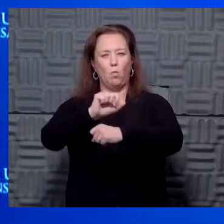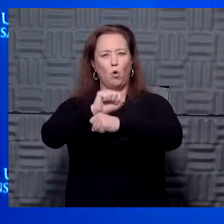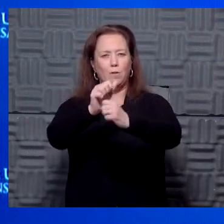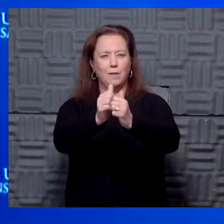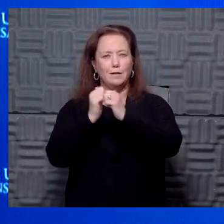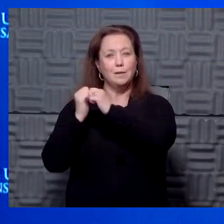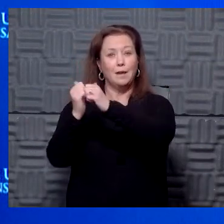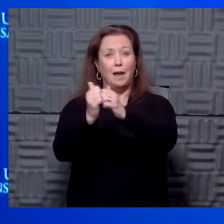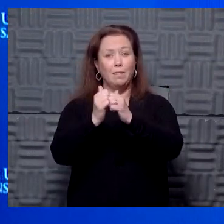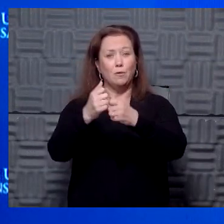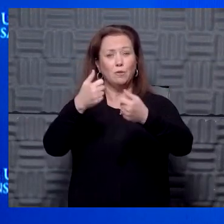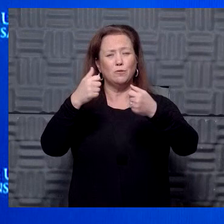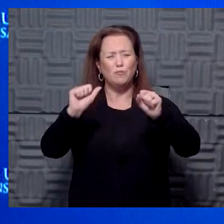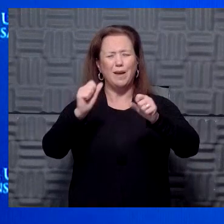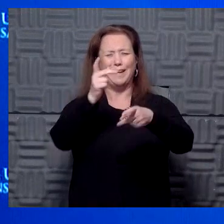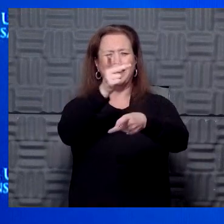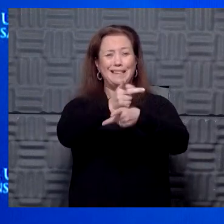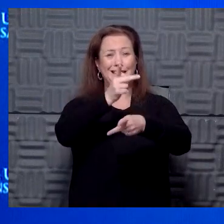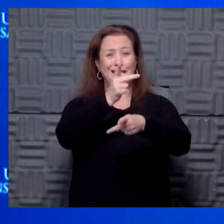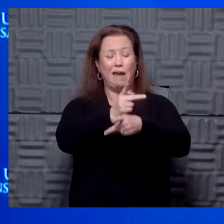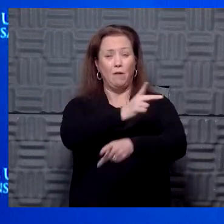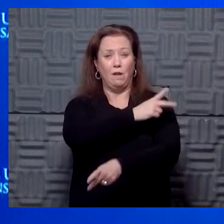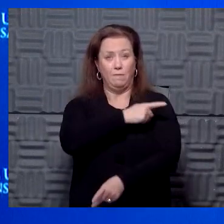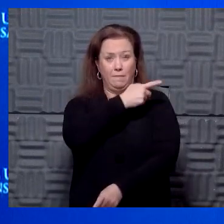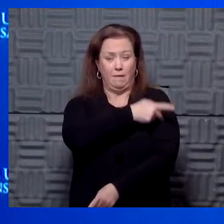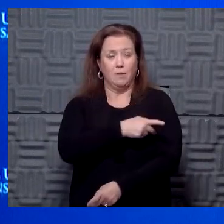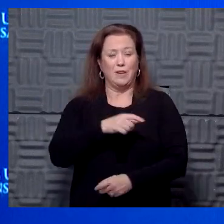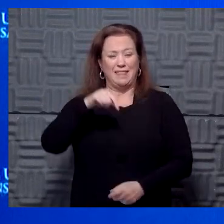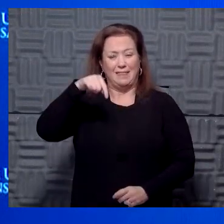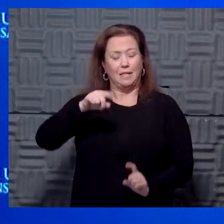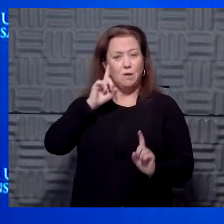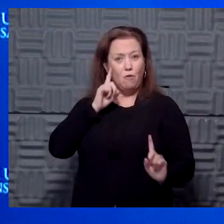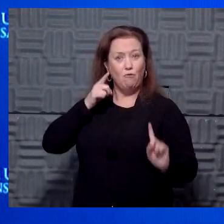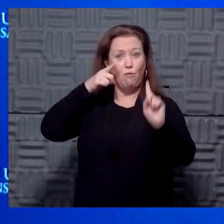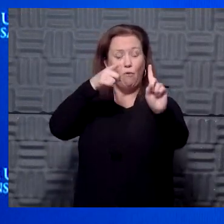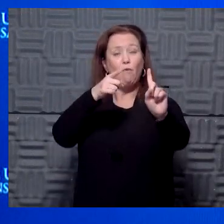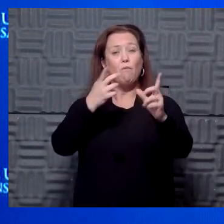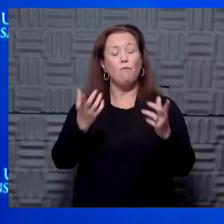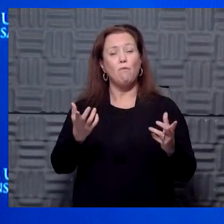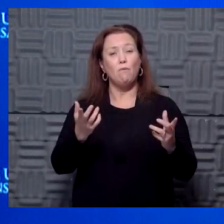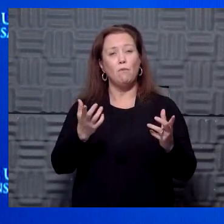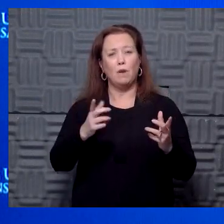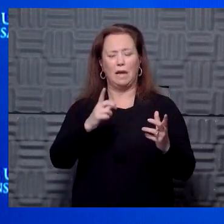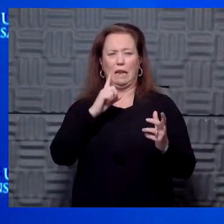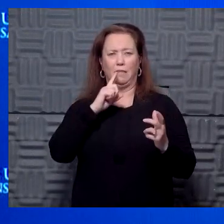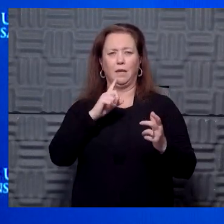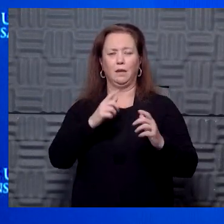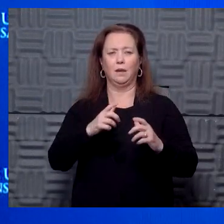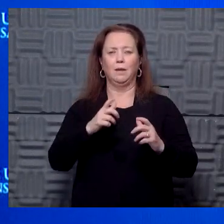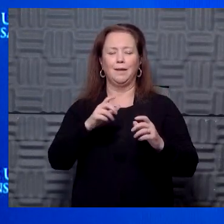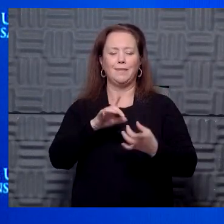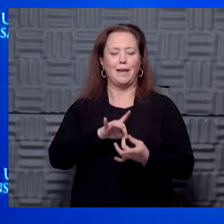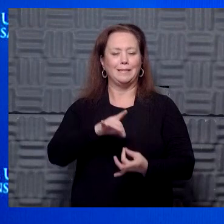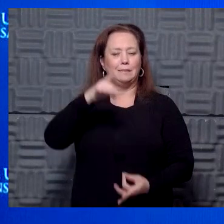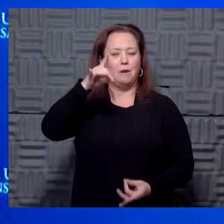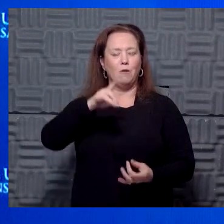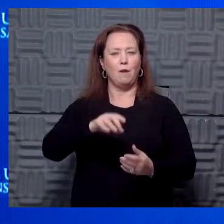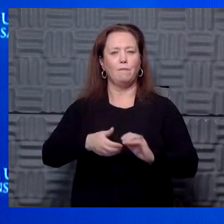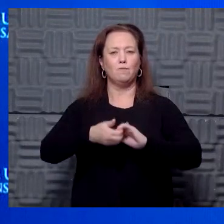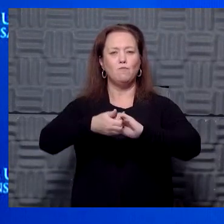try and take care of patients. That's what we're here to do. And I will say, I think that spirit of cooperation is alive and